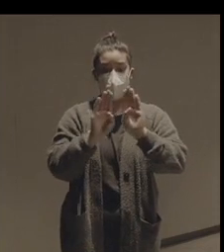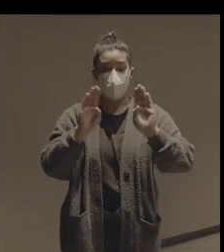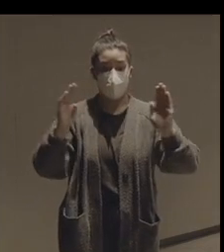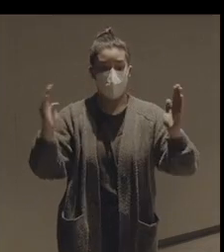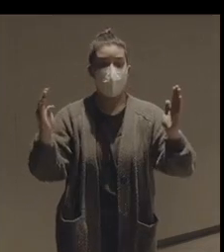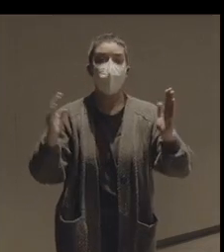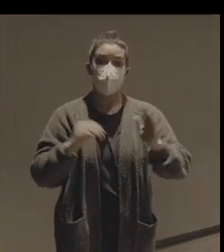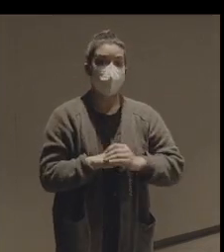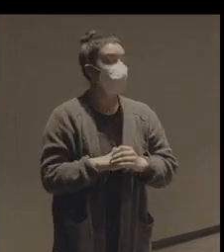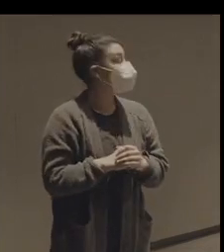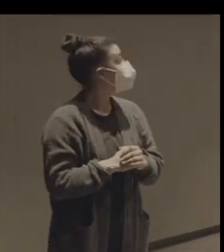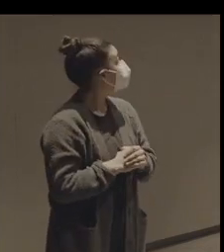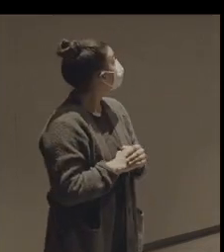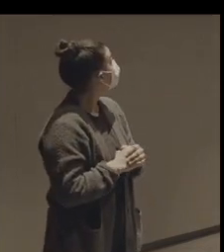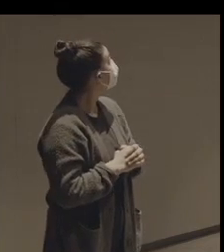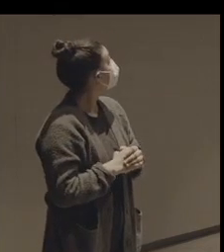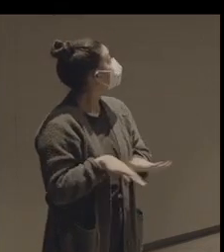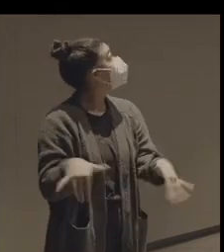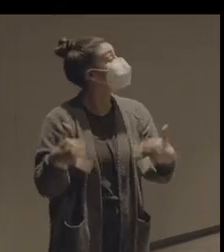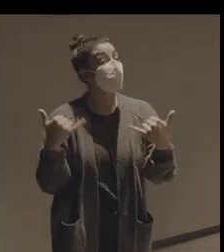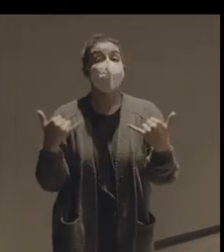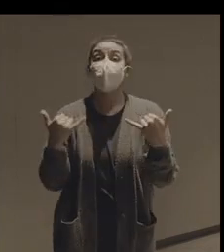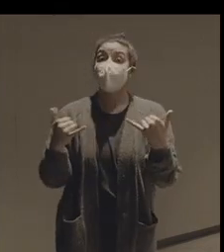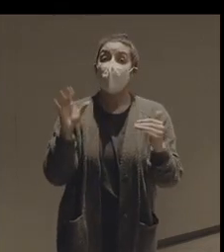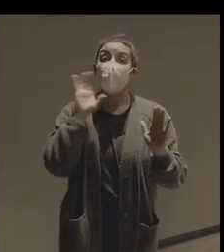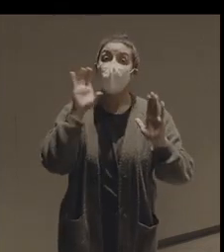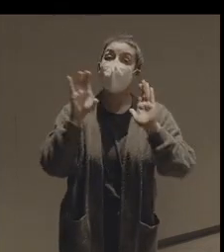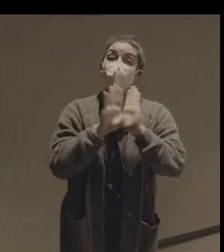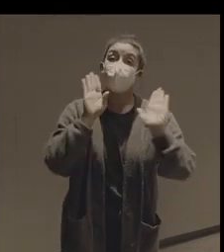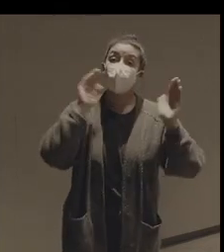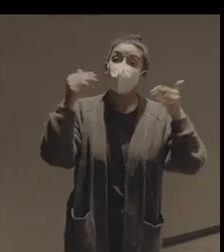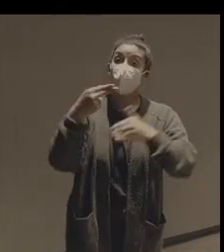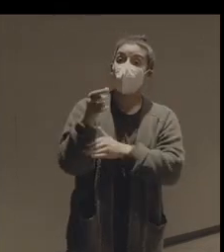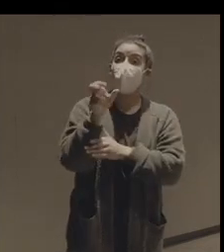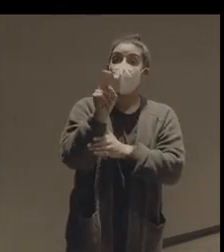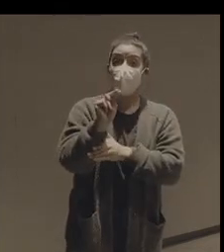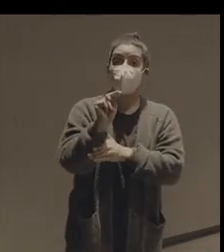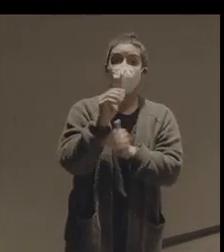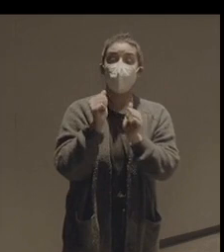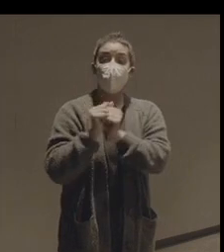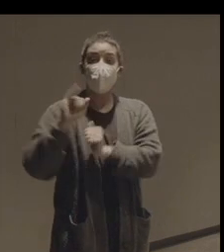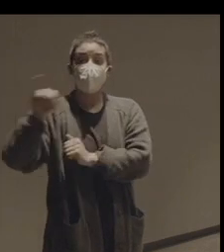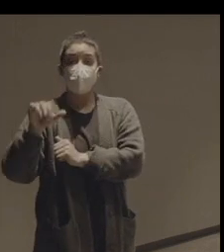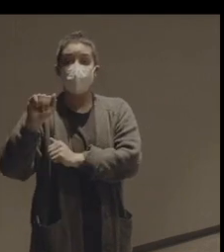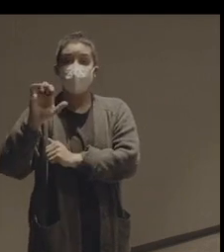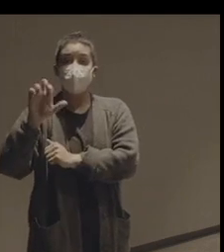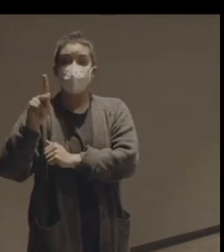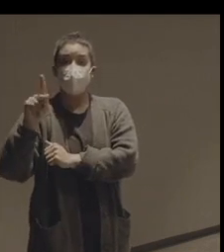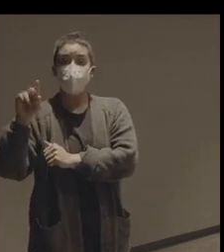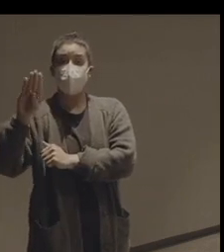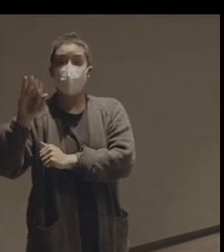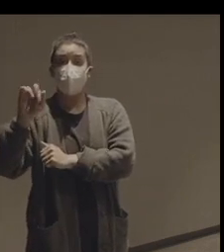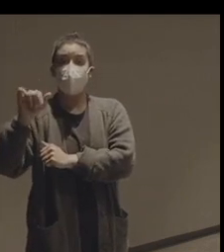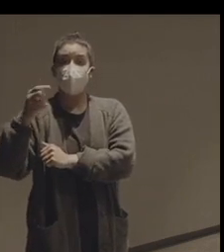So here's some pictures of, early picture of Helen with Jack Brogan, and then a more recent picture of